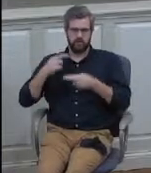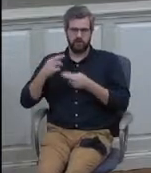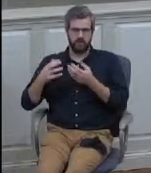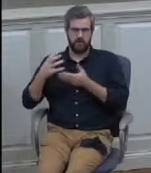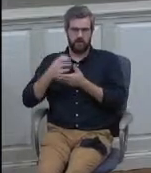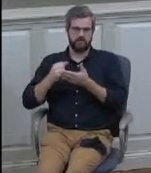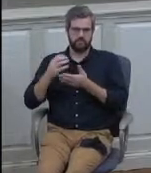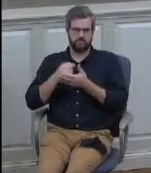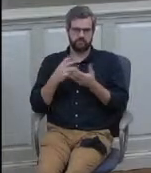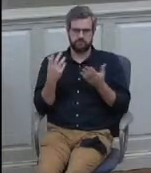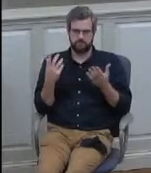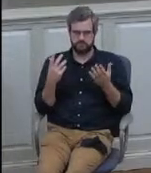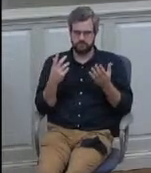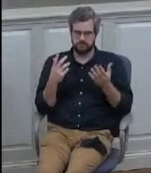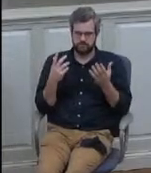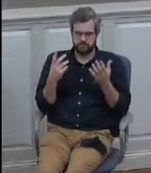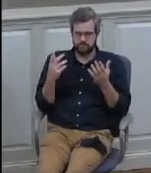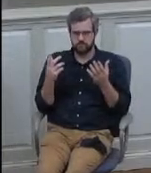then